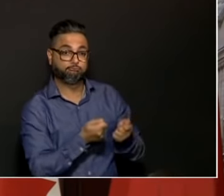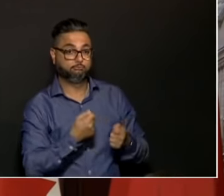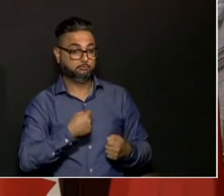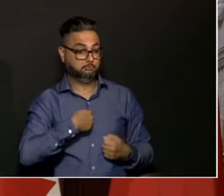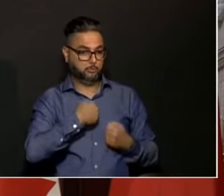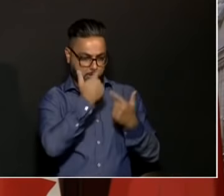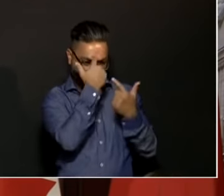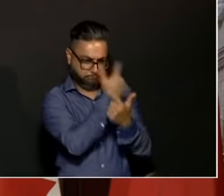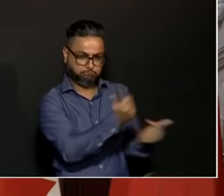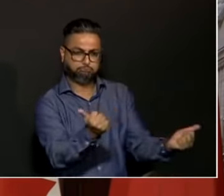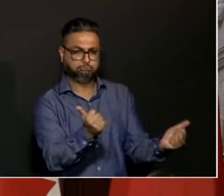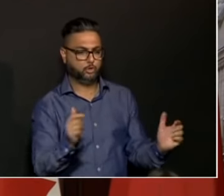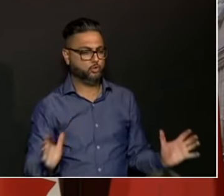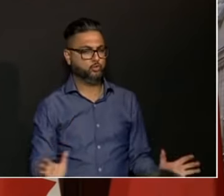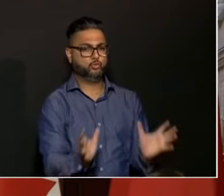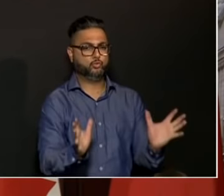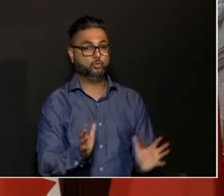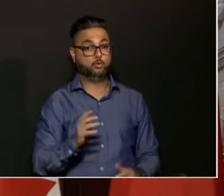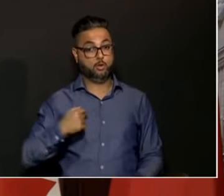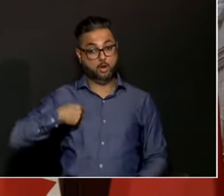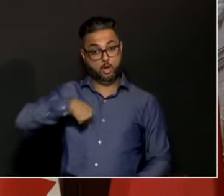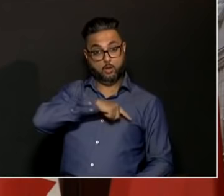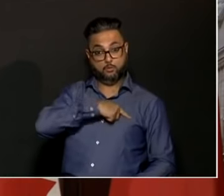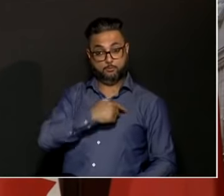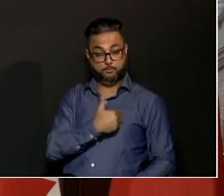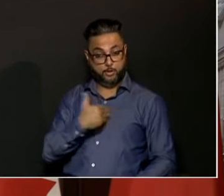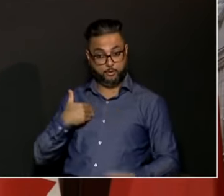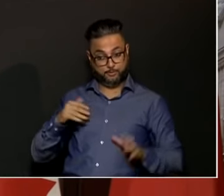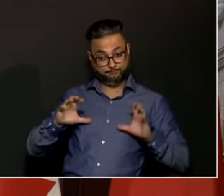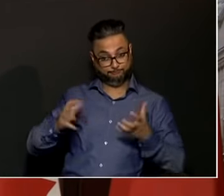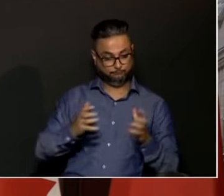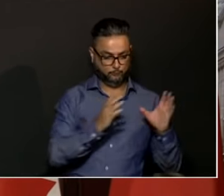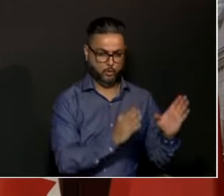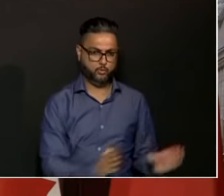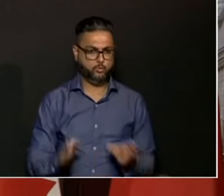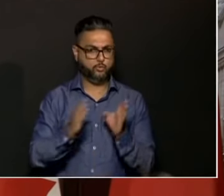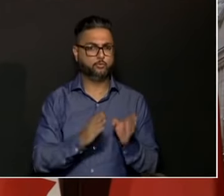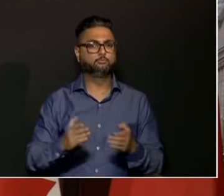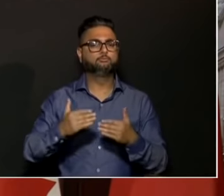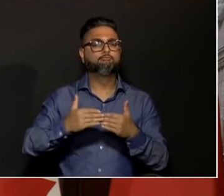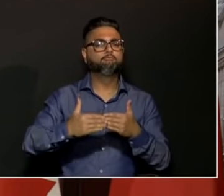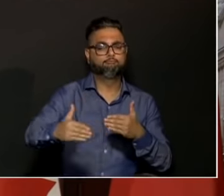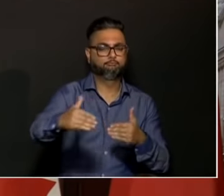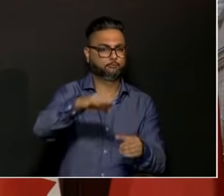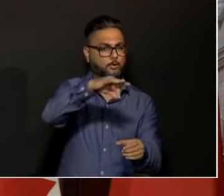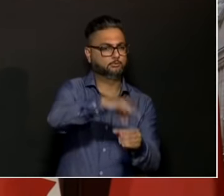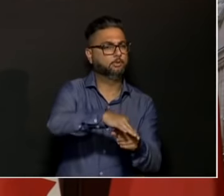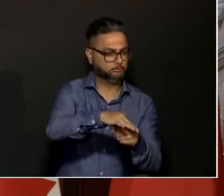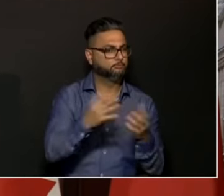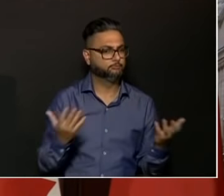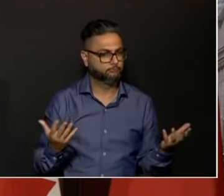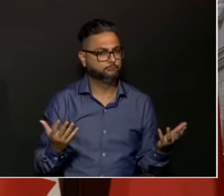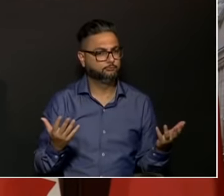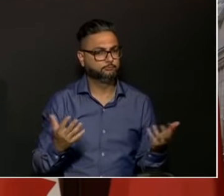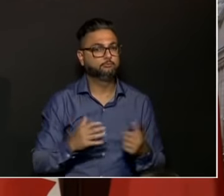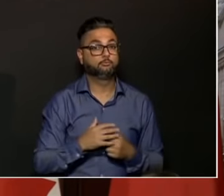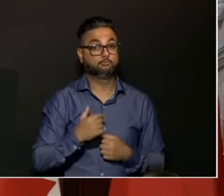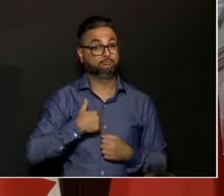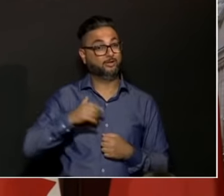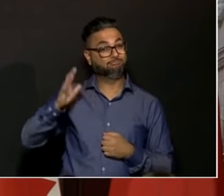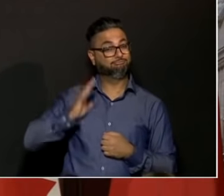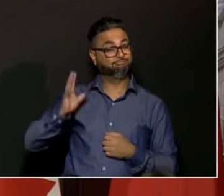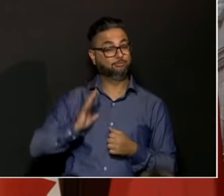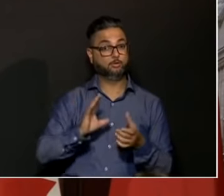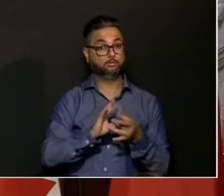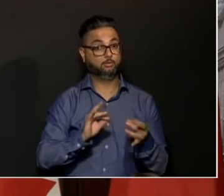that. We want to get our folks prepared for the election, and I've said before, we aren't going to be calling it